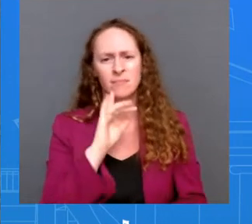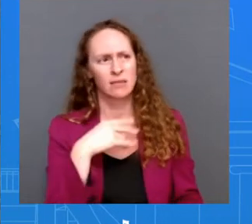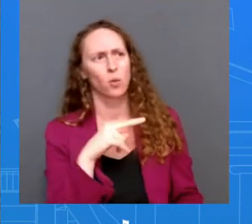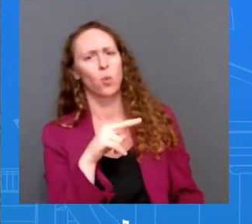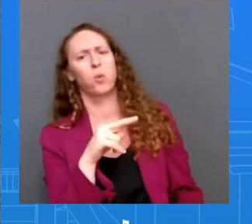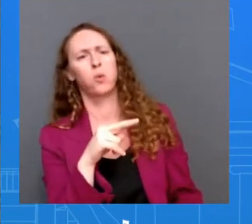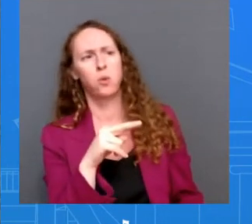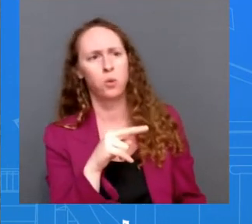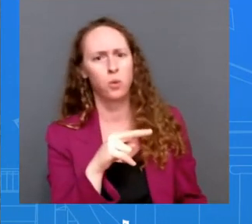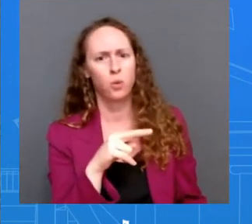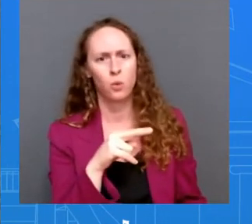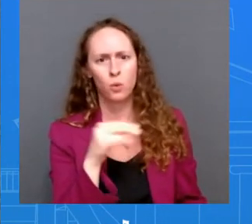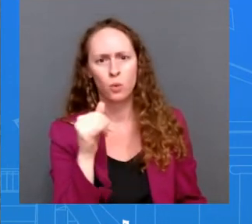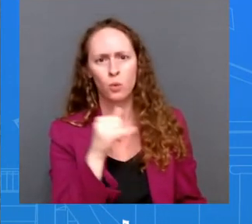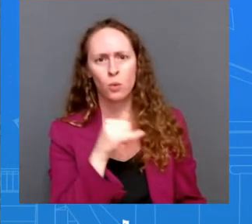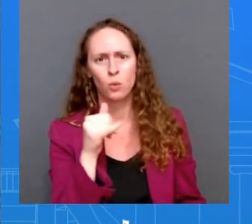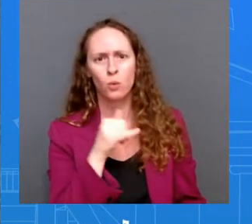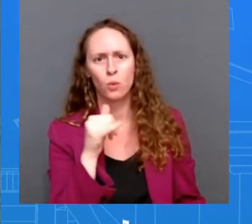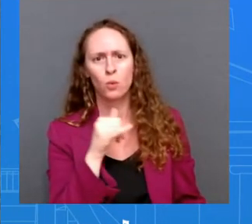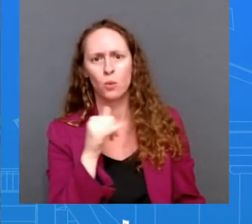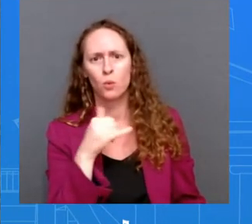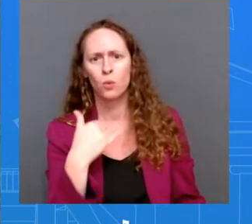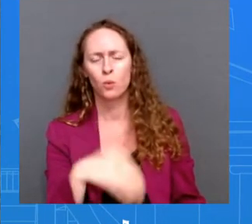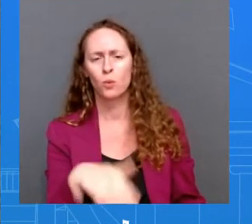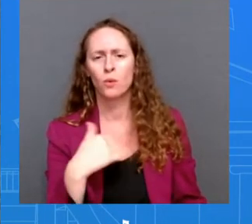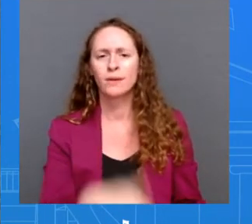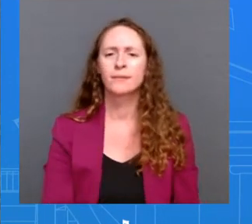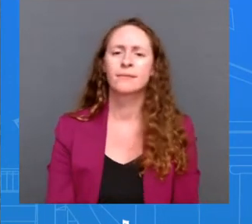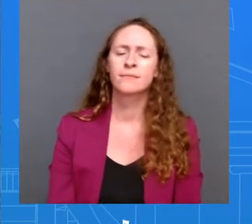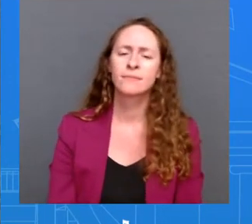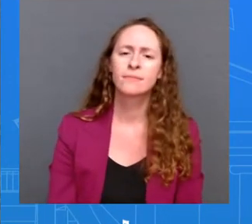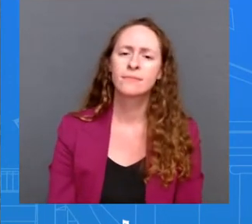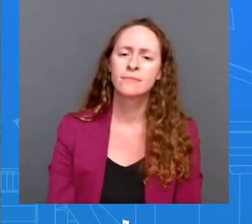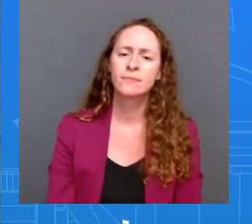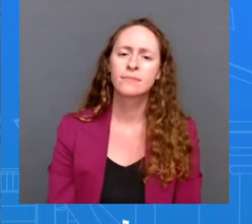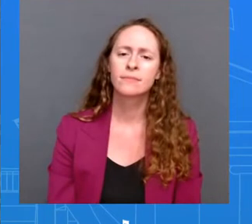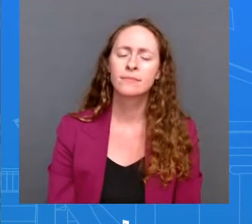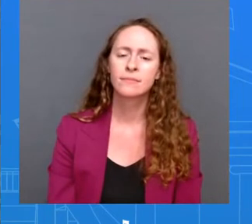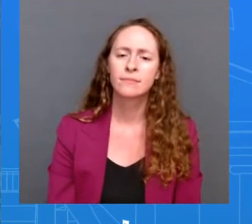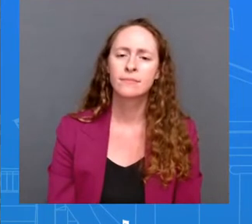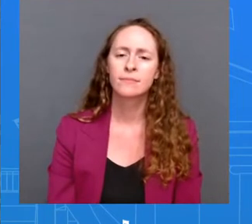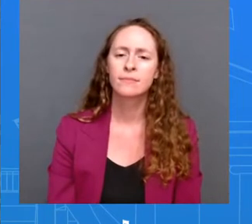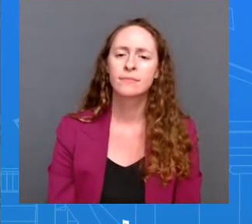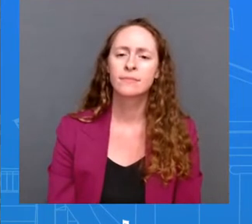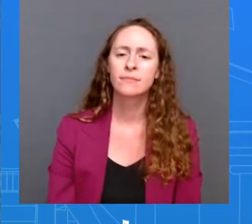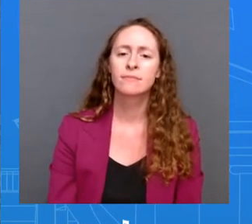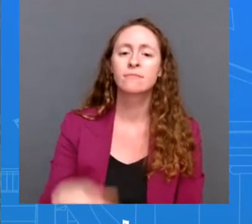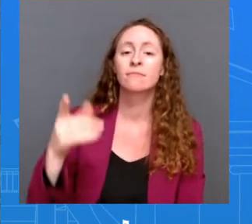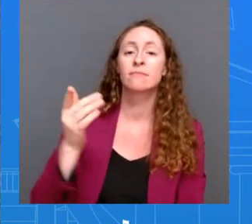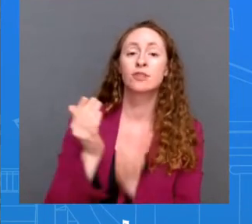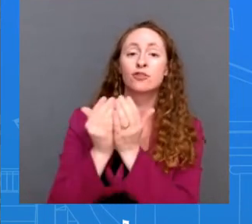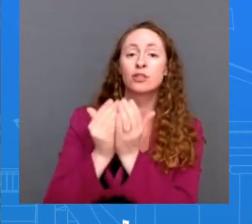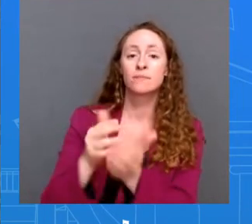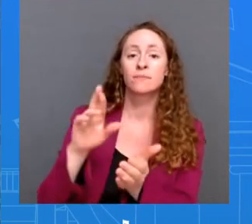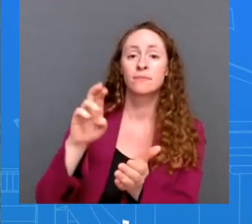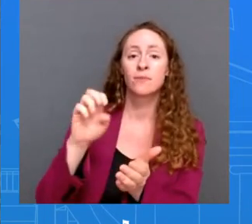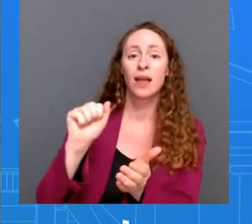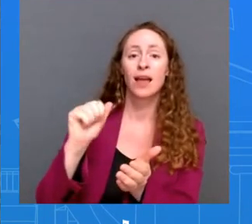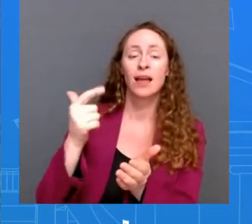risk. Look, the Ronald Reagan and her escort ships, very capable strike group. They're there to monitor the